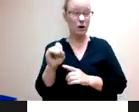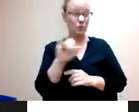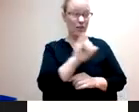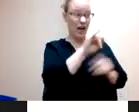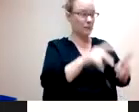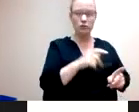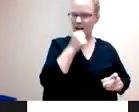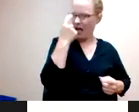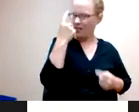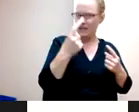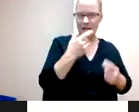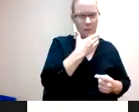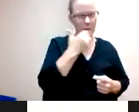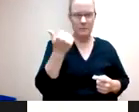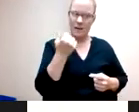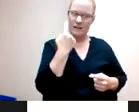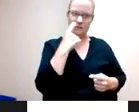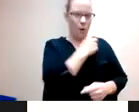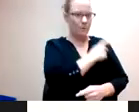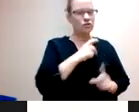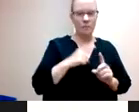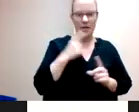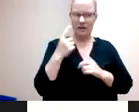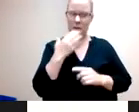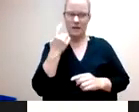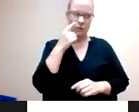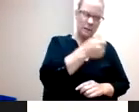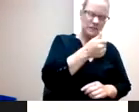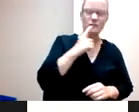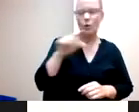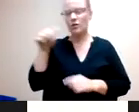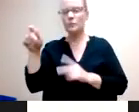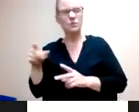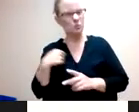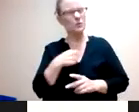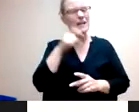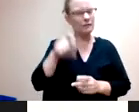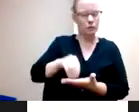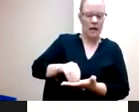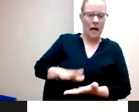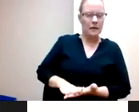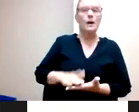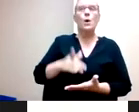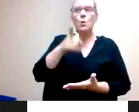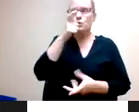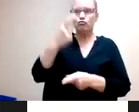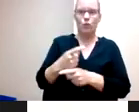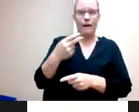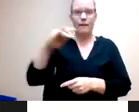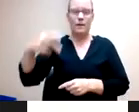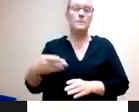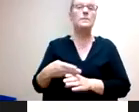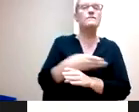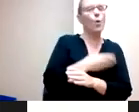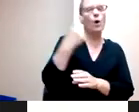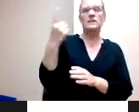of life, we have to try to change those decision makers and document healthcare proxies before we're in the heat of the